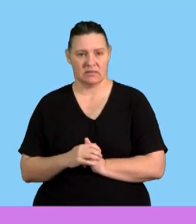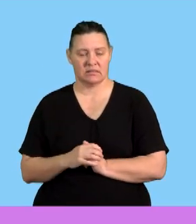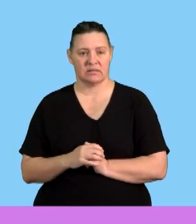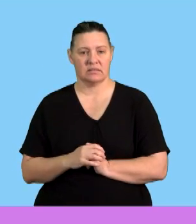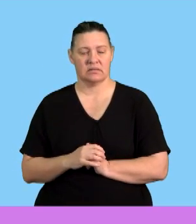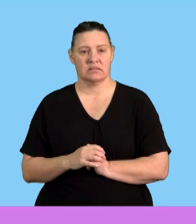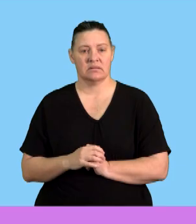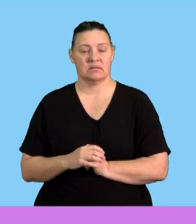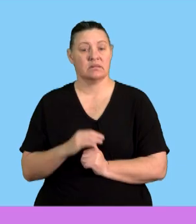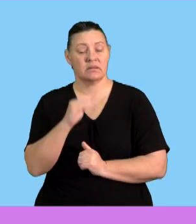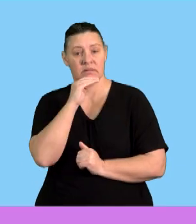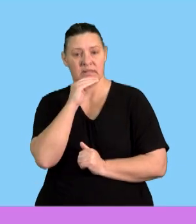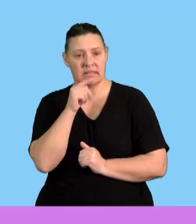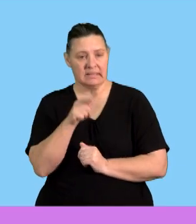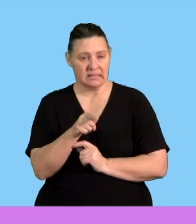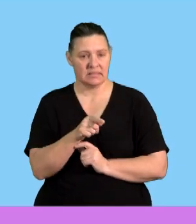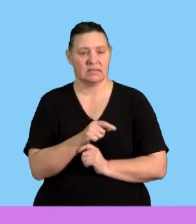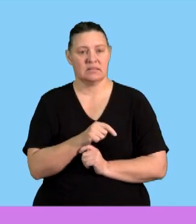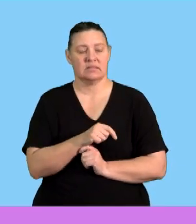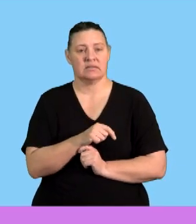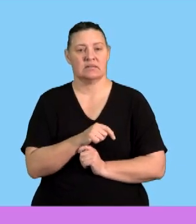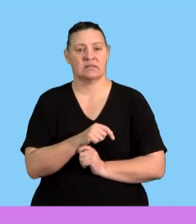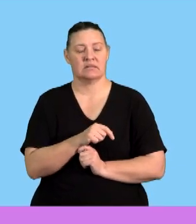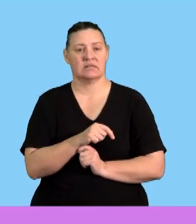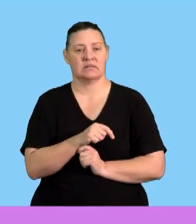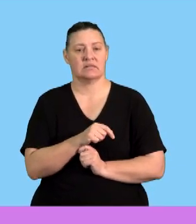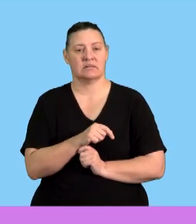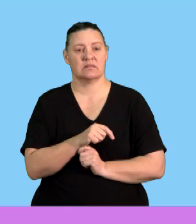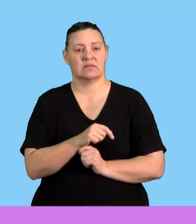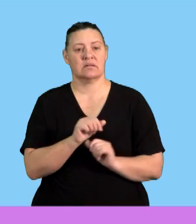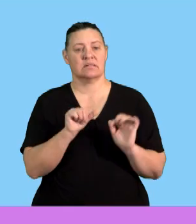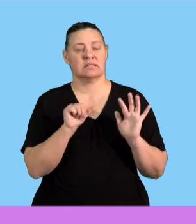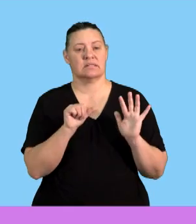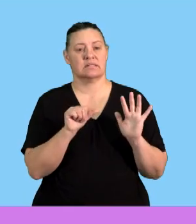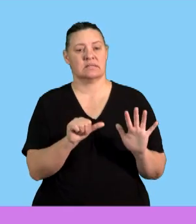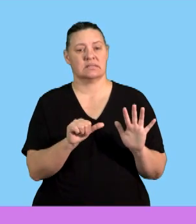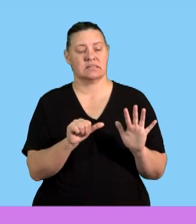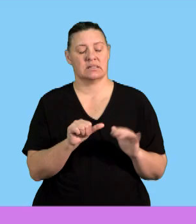12.75%. And that means that it's going to be